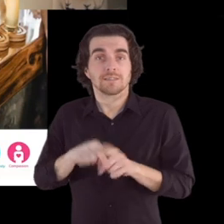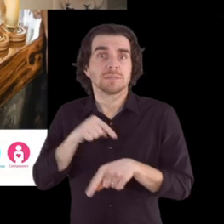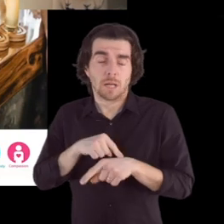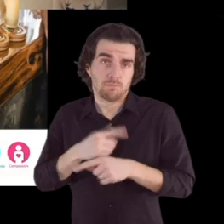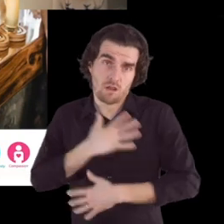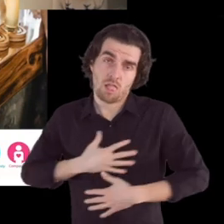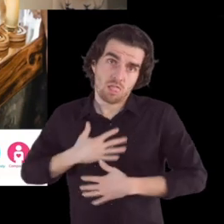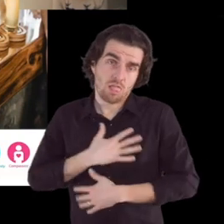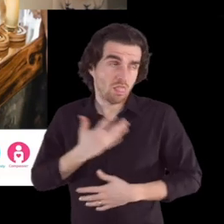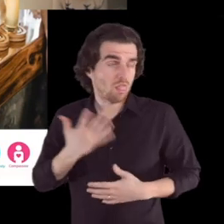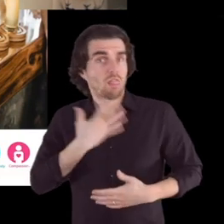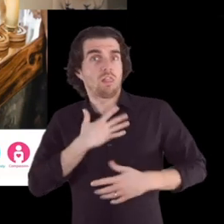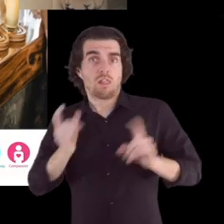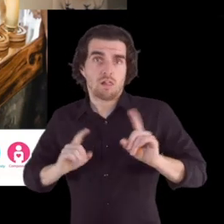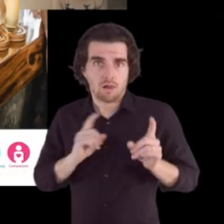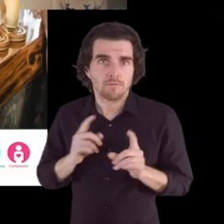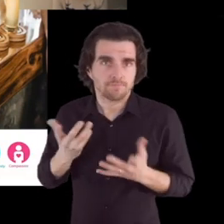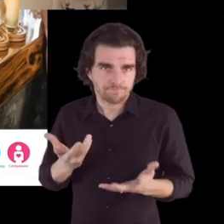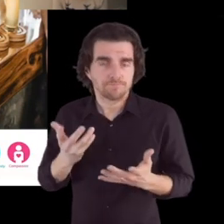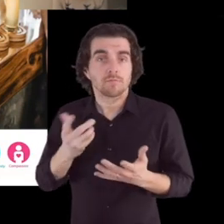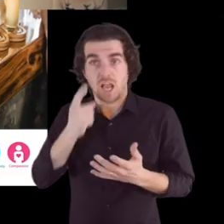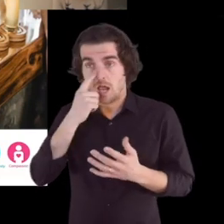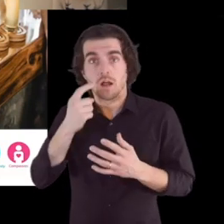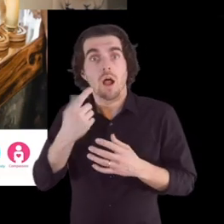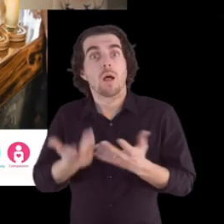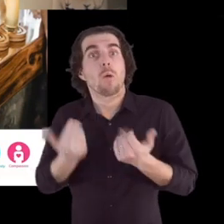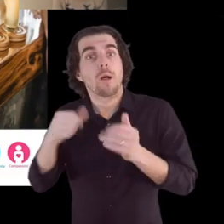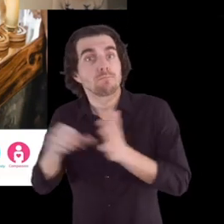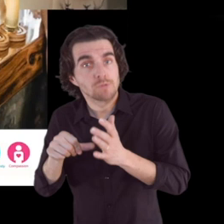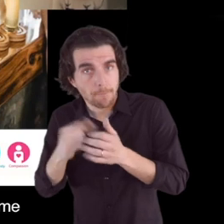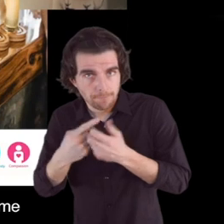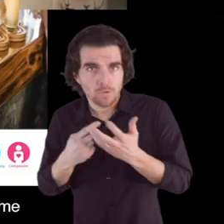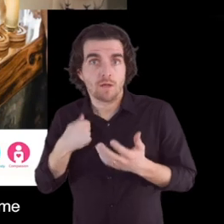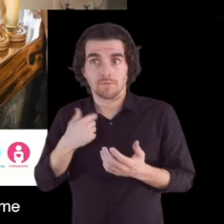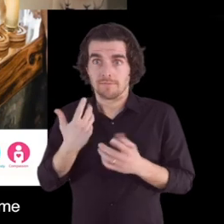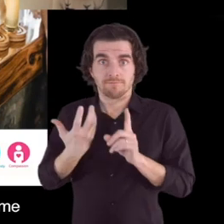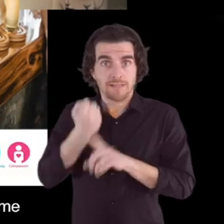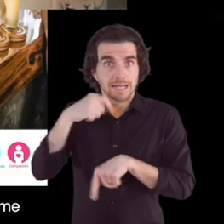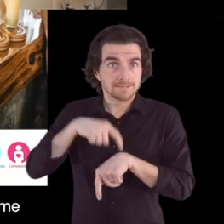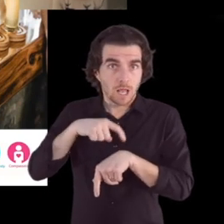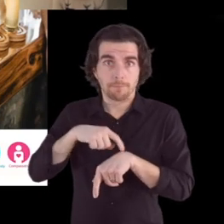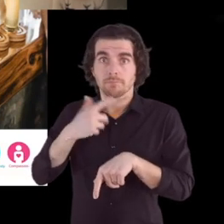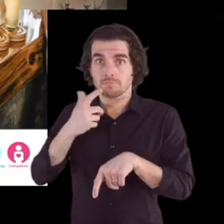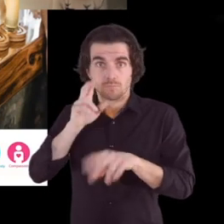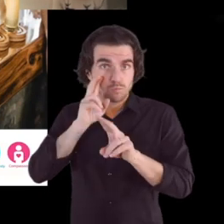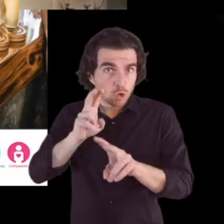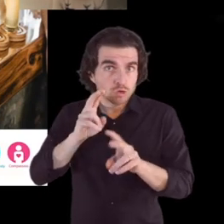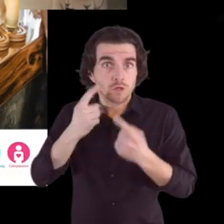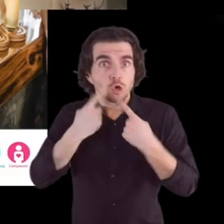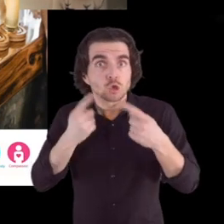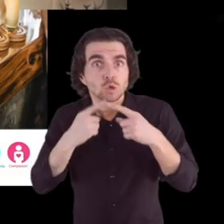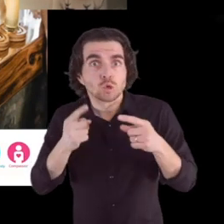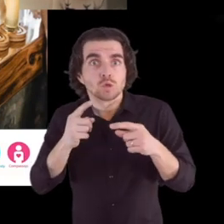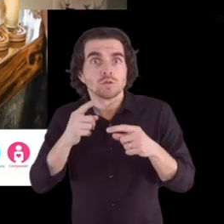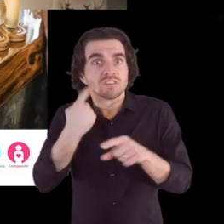quite overwhelming at times. But again, in excess, it can lead to other problems. So if we find we're spending a lot of time watching the news broadcasts about